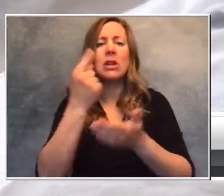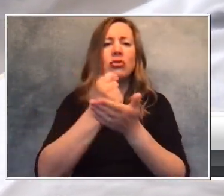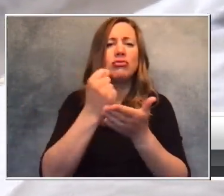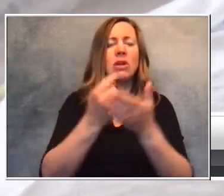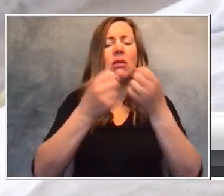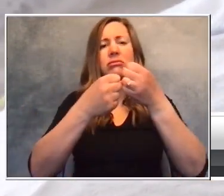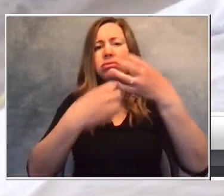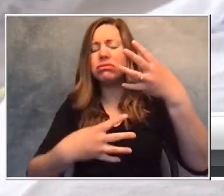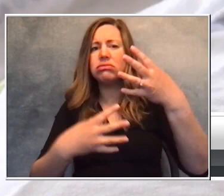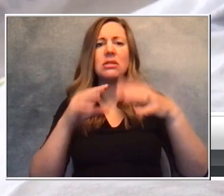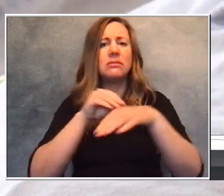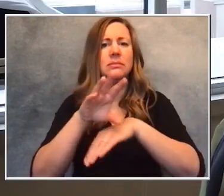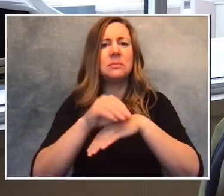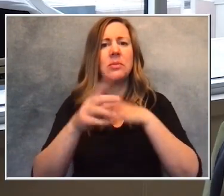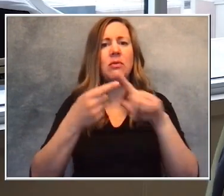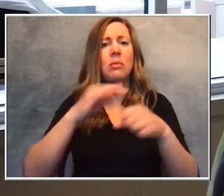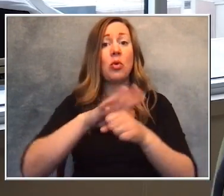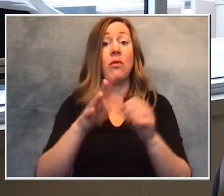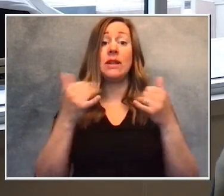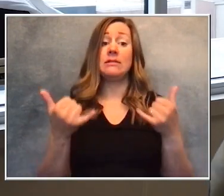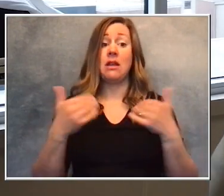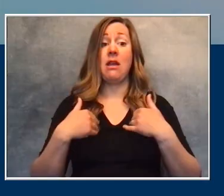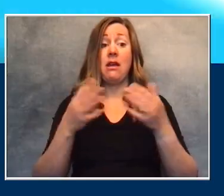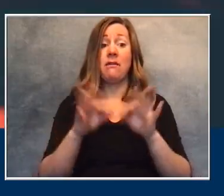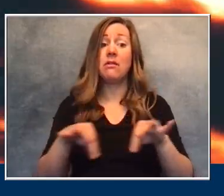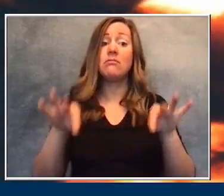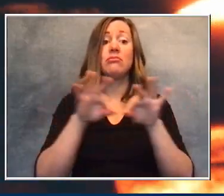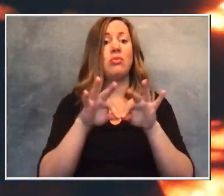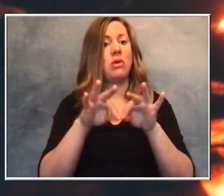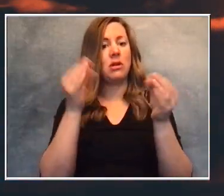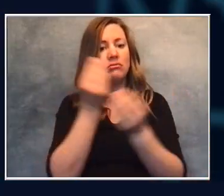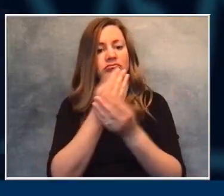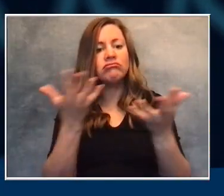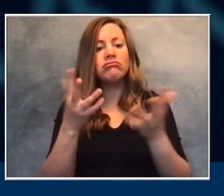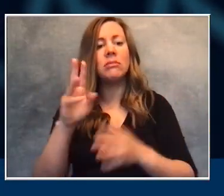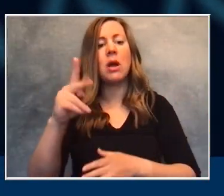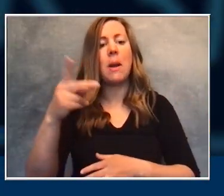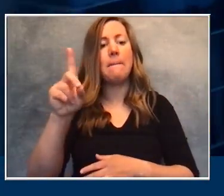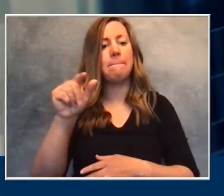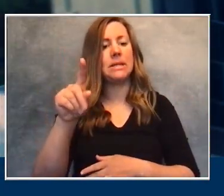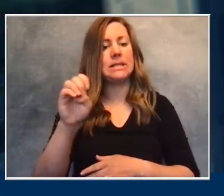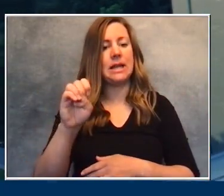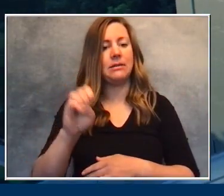COVID. Today, we have an important update.